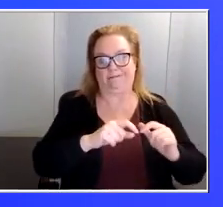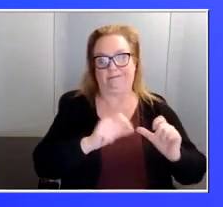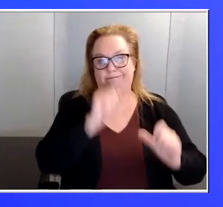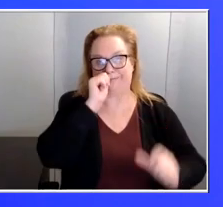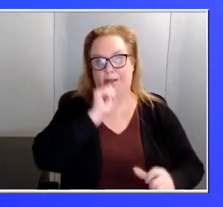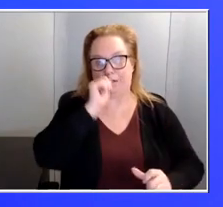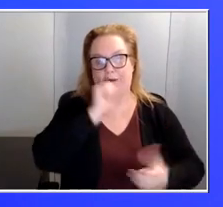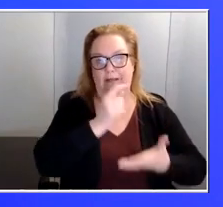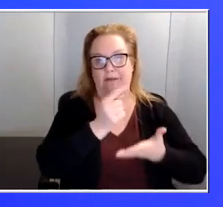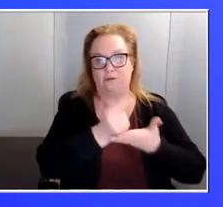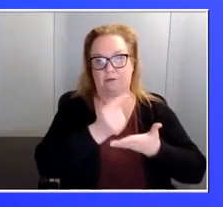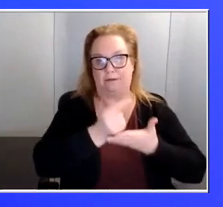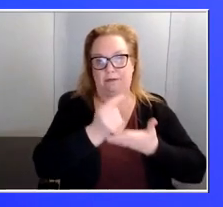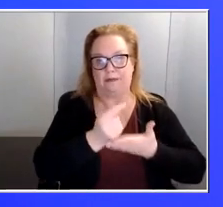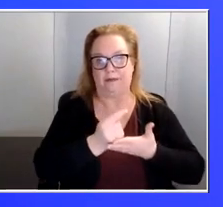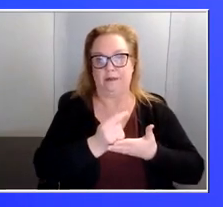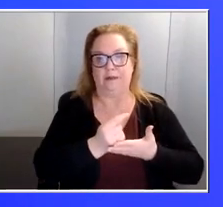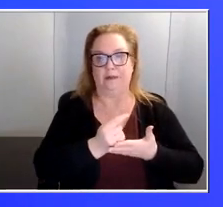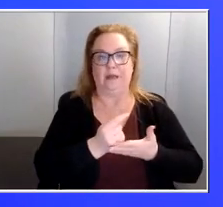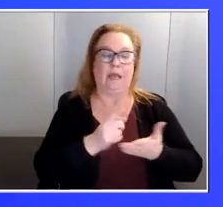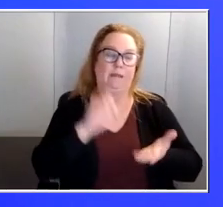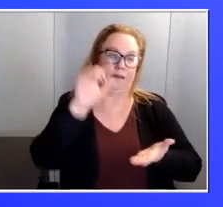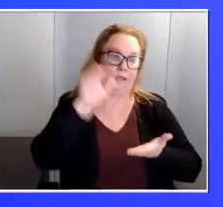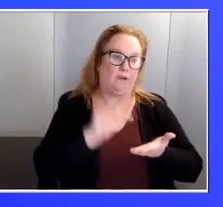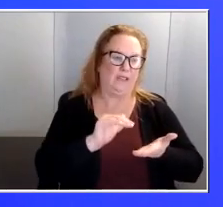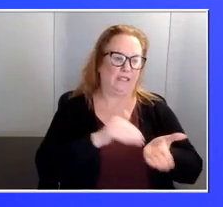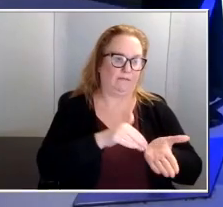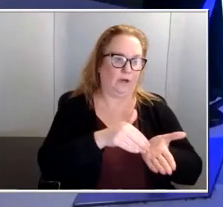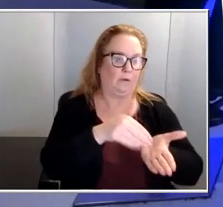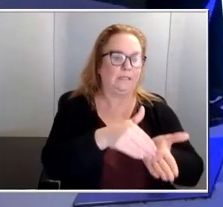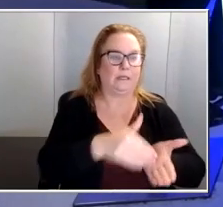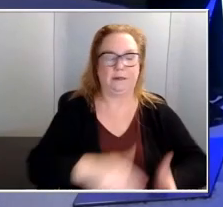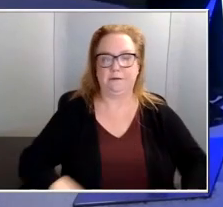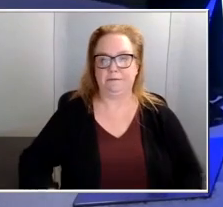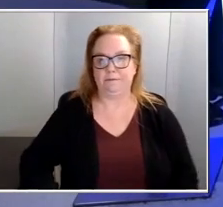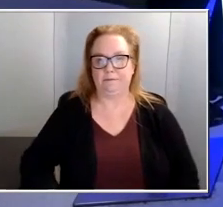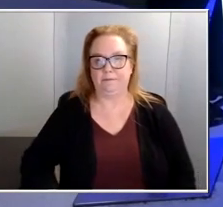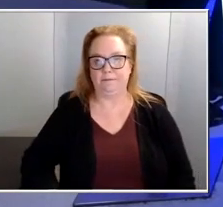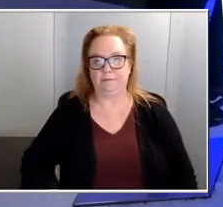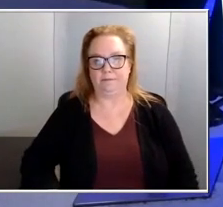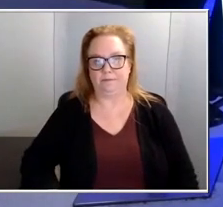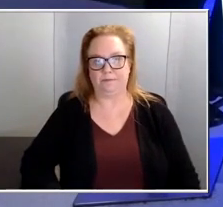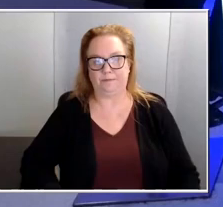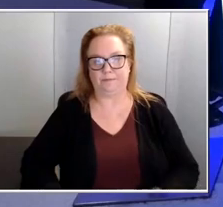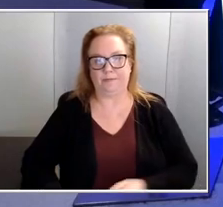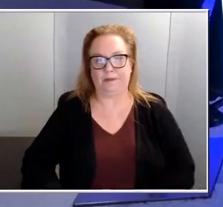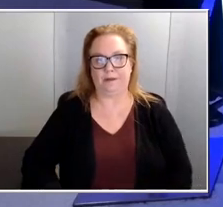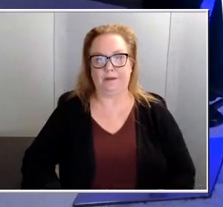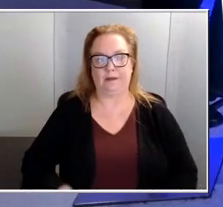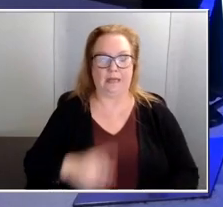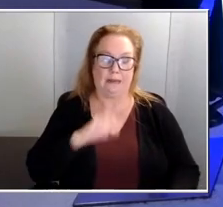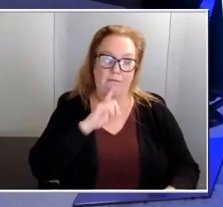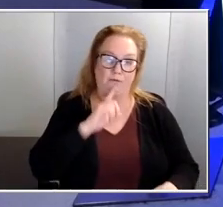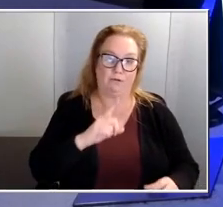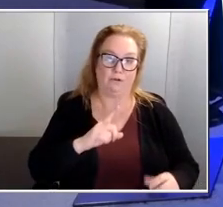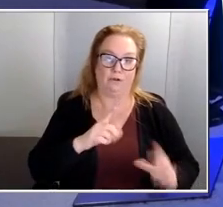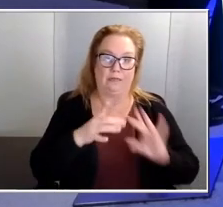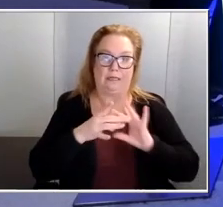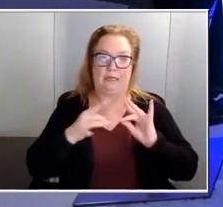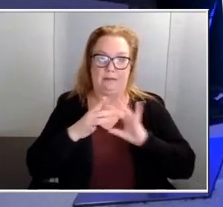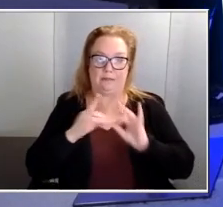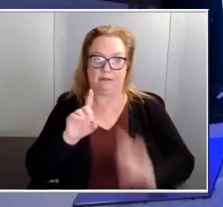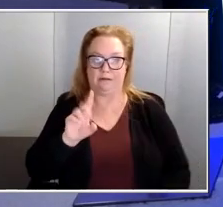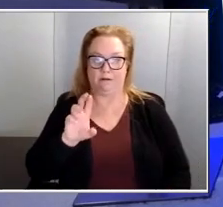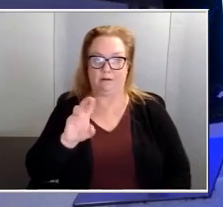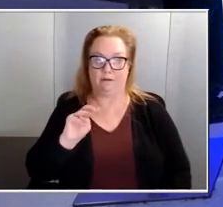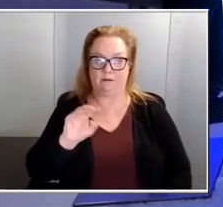with hopefully that we can decrease the frequency for these patients. This is a pretty big darn deal, too. And I bet you would echo the comments that Dr. McGuirk made about